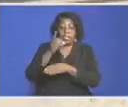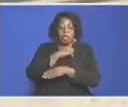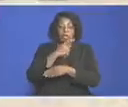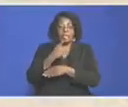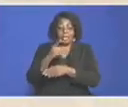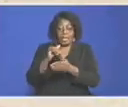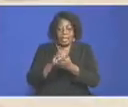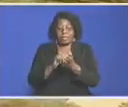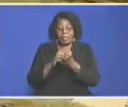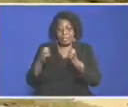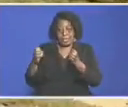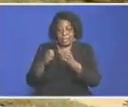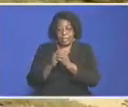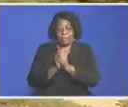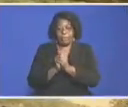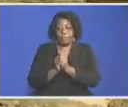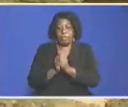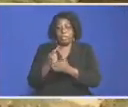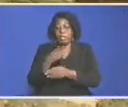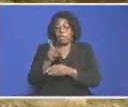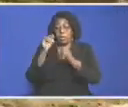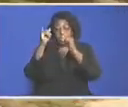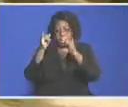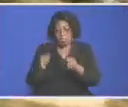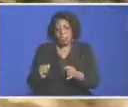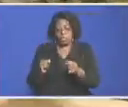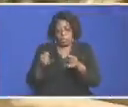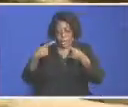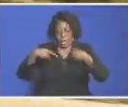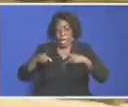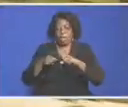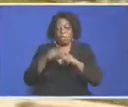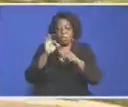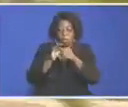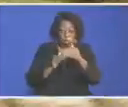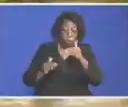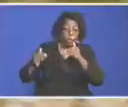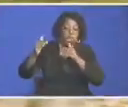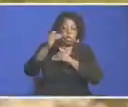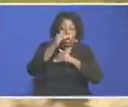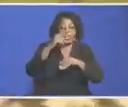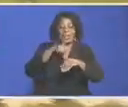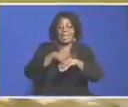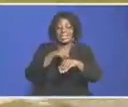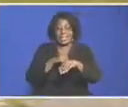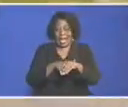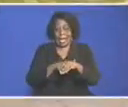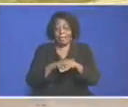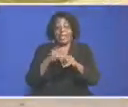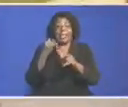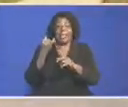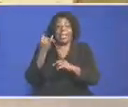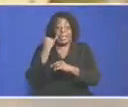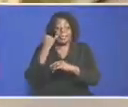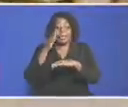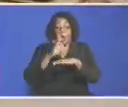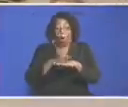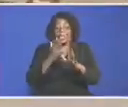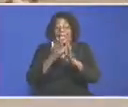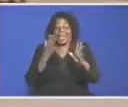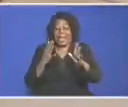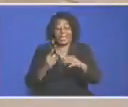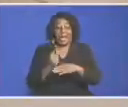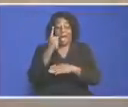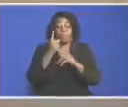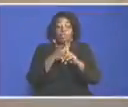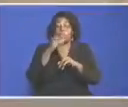be extended. Those individuals will be permitted to vote if we go beyond that timeline, if they are on the line up to the